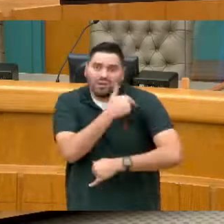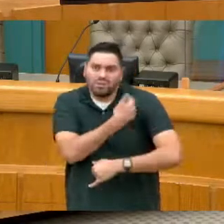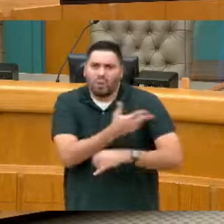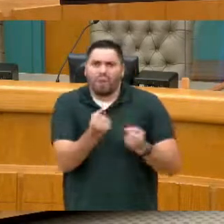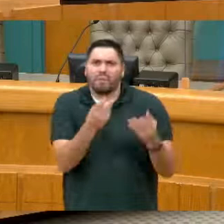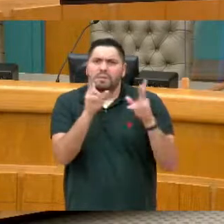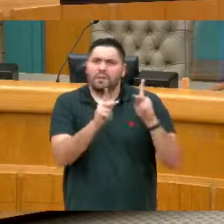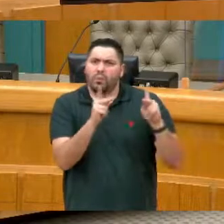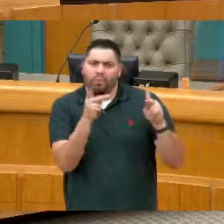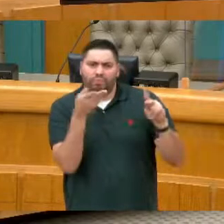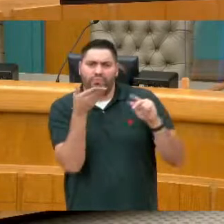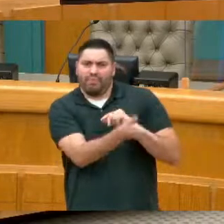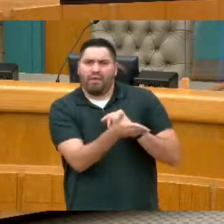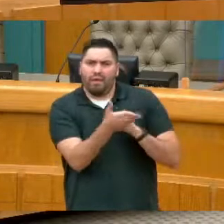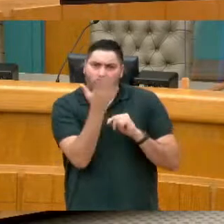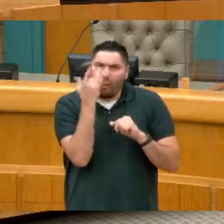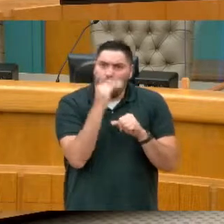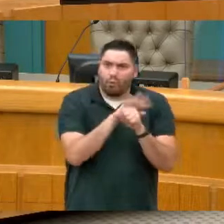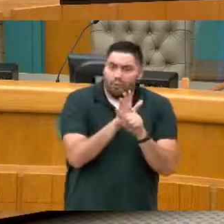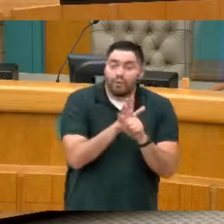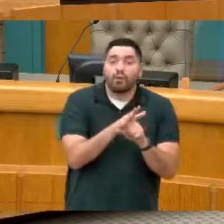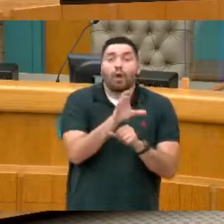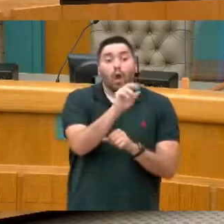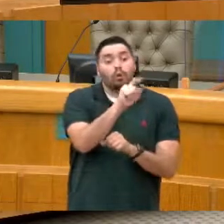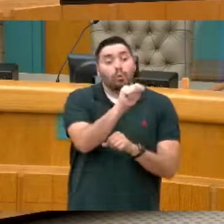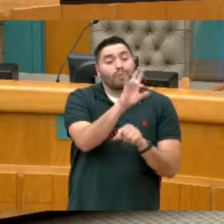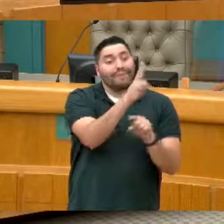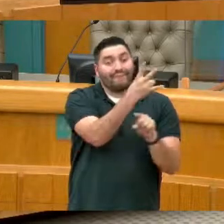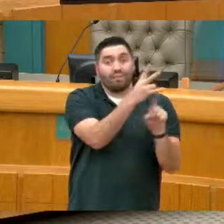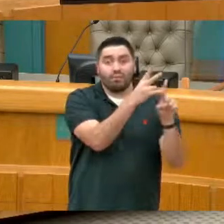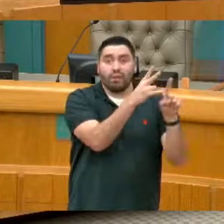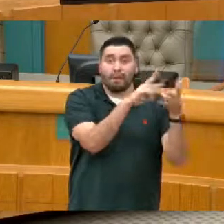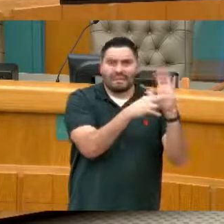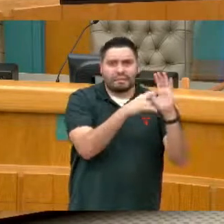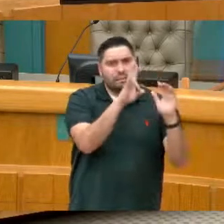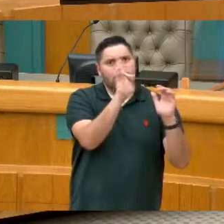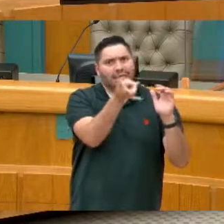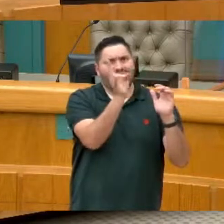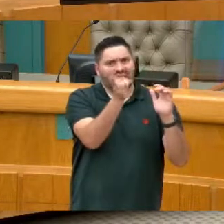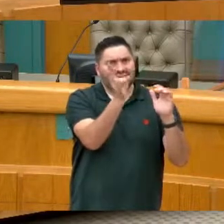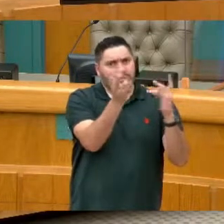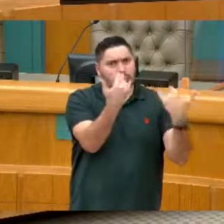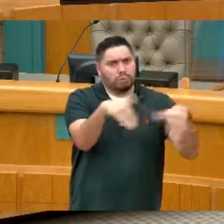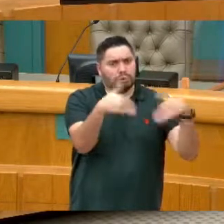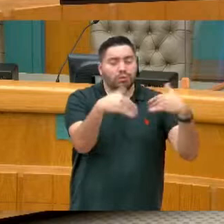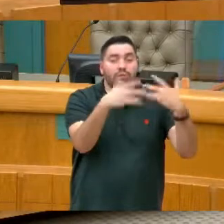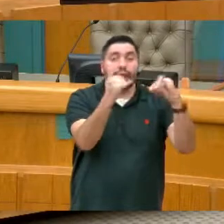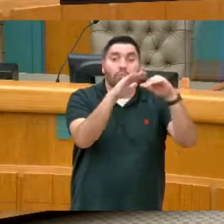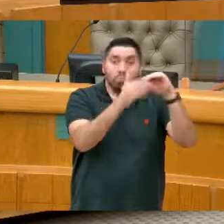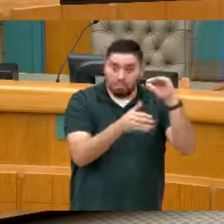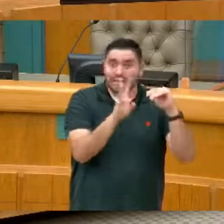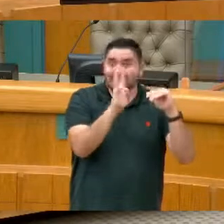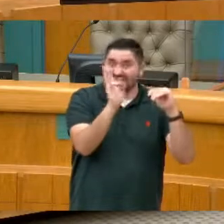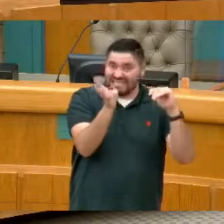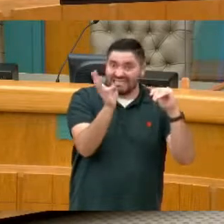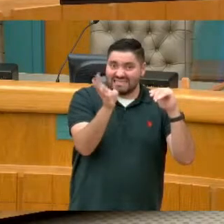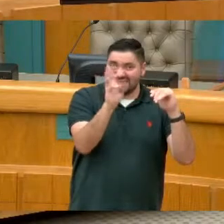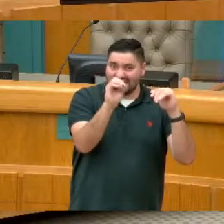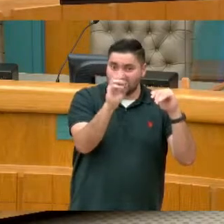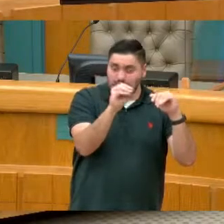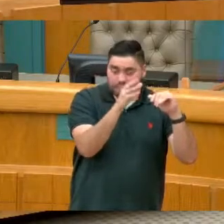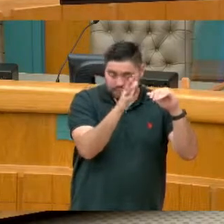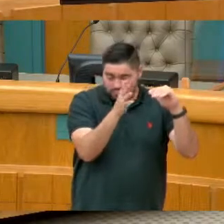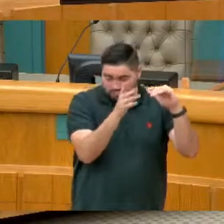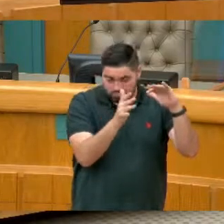to spread that virus to other individuals if they're out in the community, which they shouldn't be. They should be in isolation, but also to